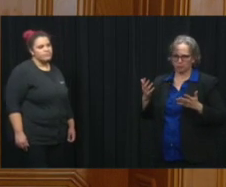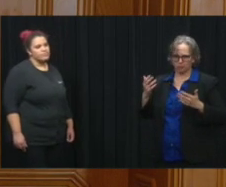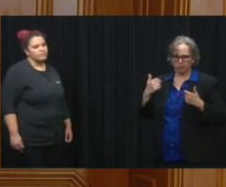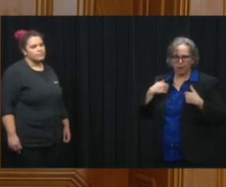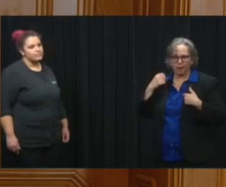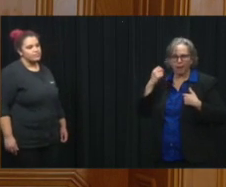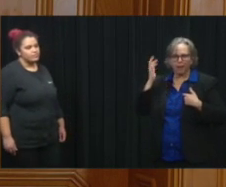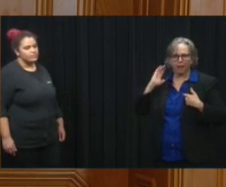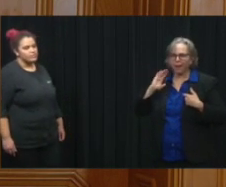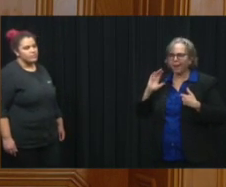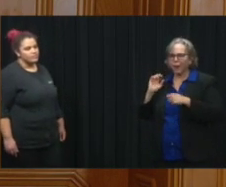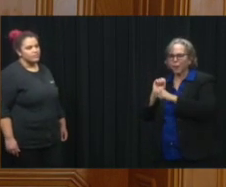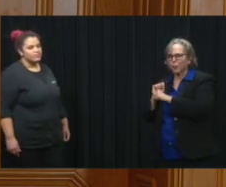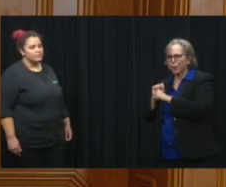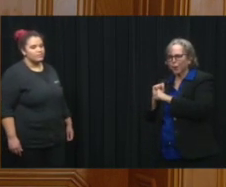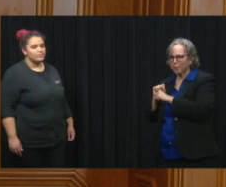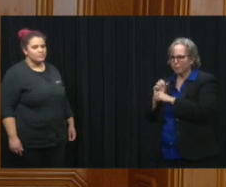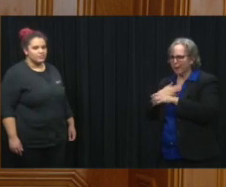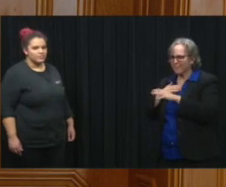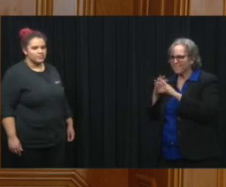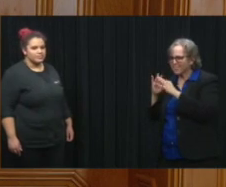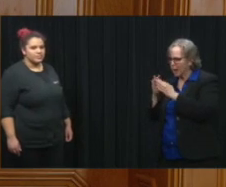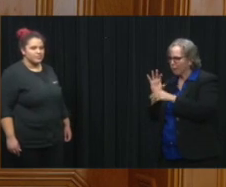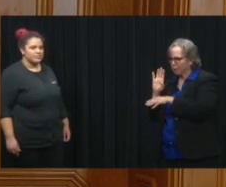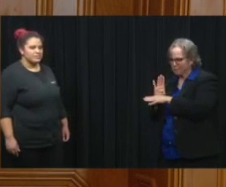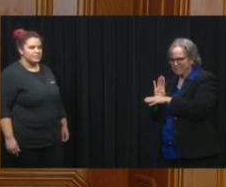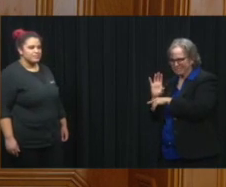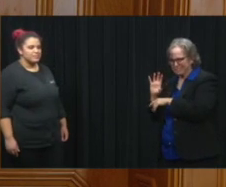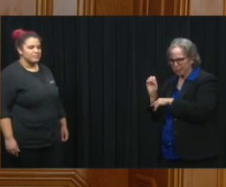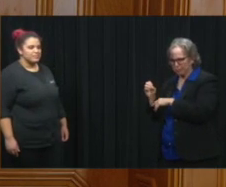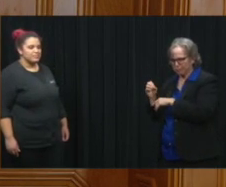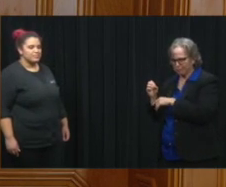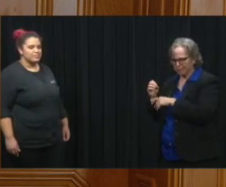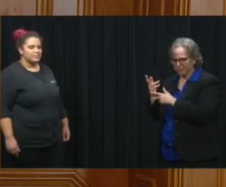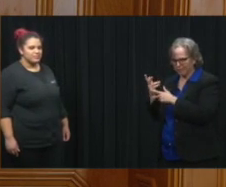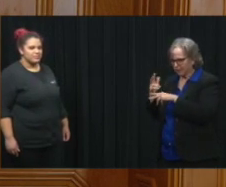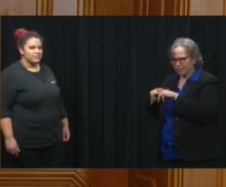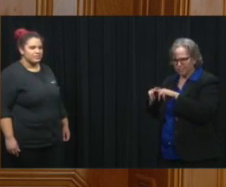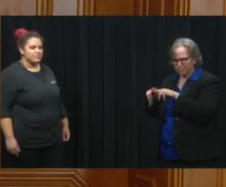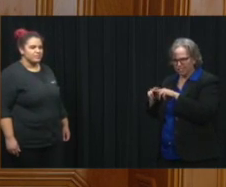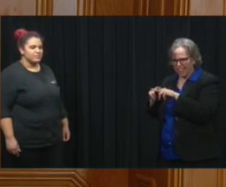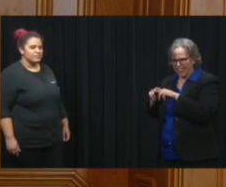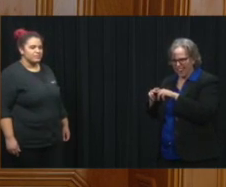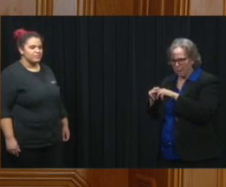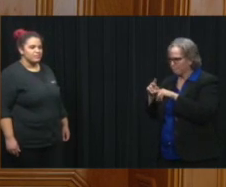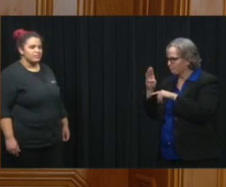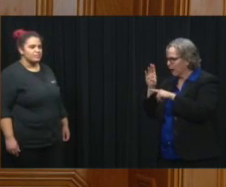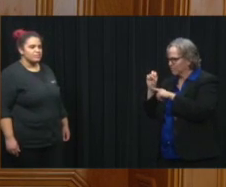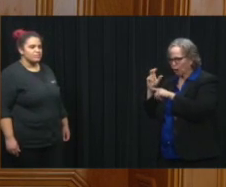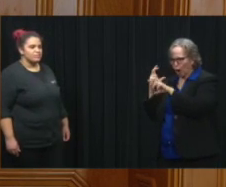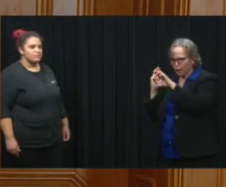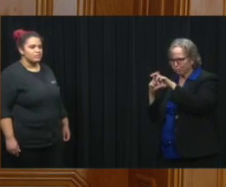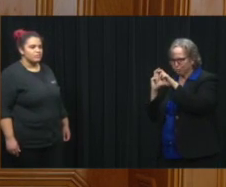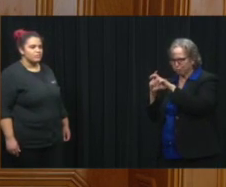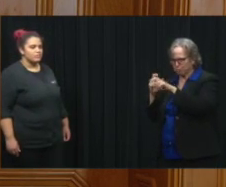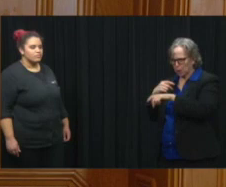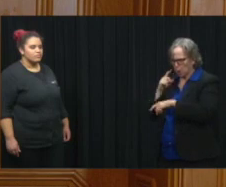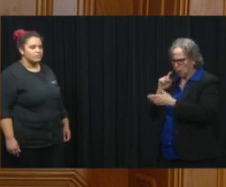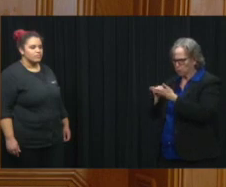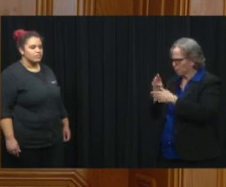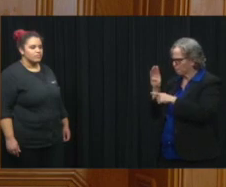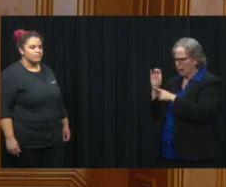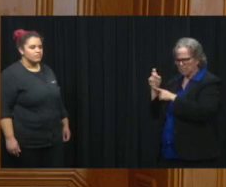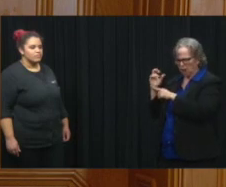DeWine Seas, our family company loaded boxcars. They would spot a boxcar there, the train company would, and would load